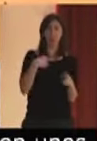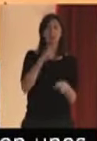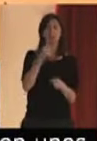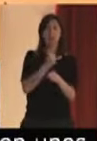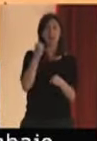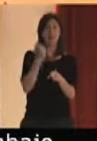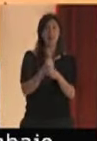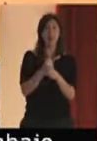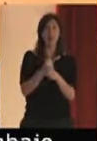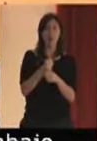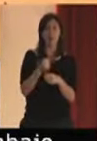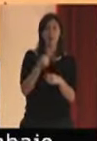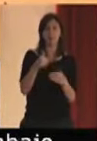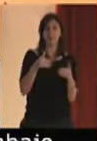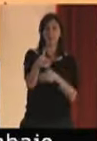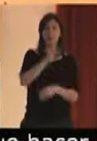repositories.